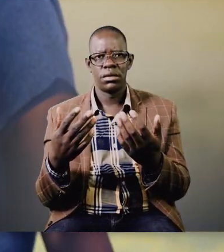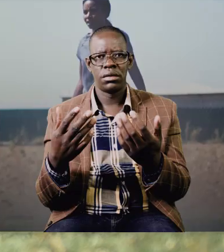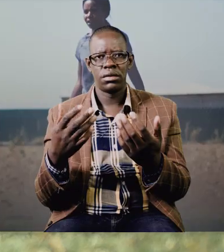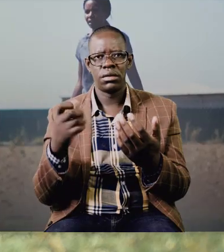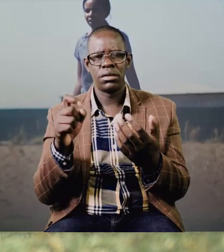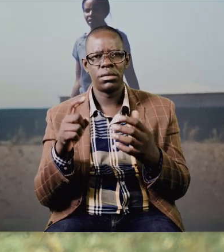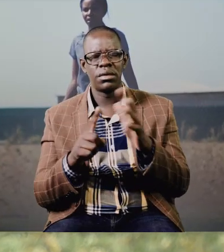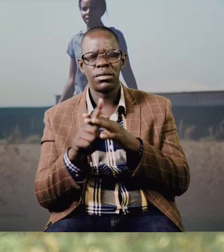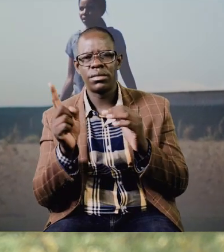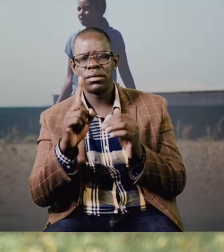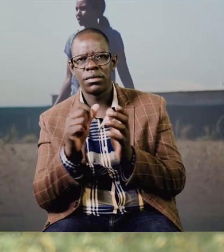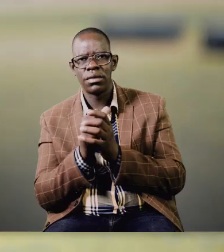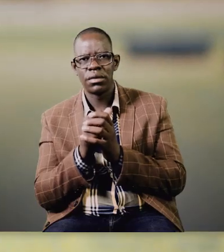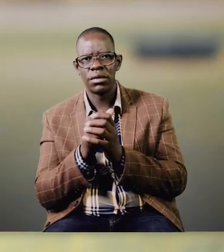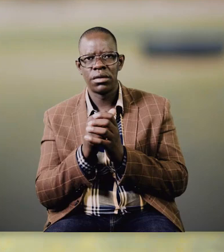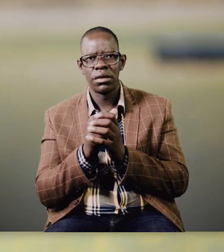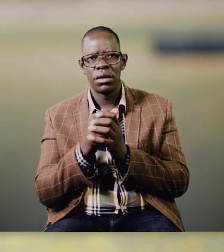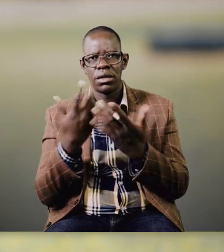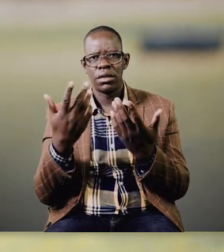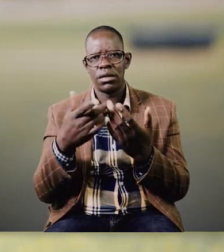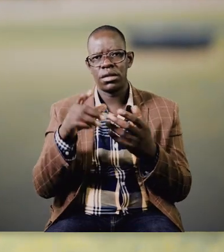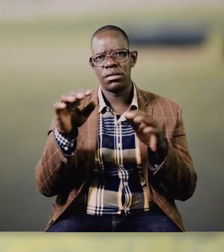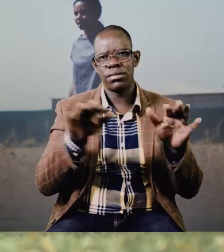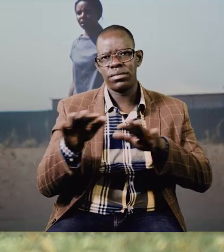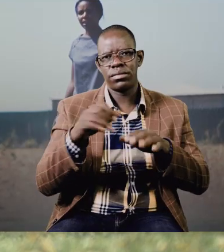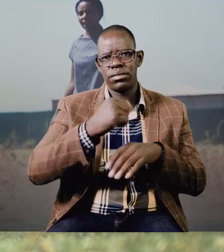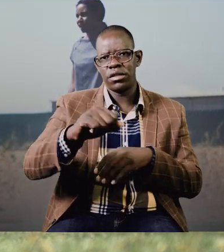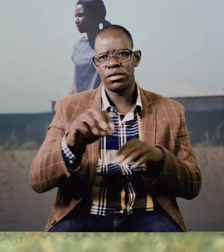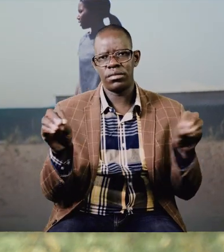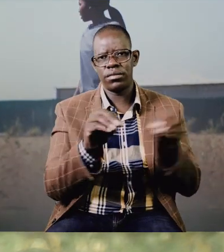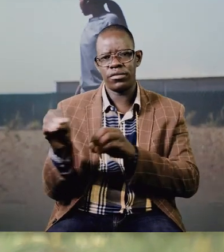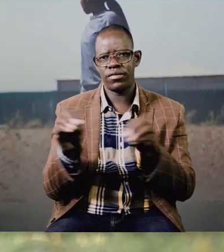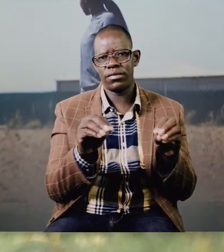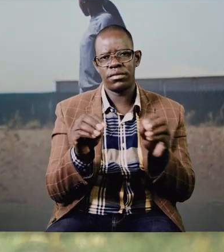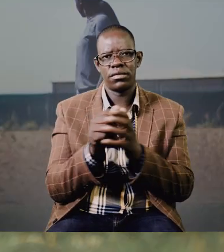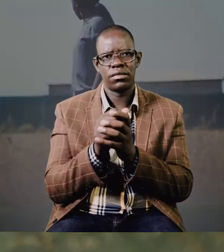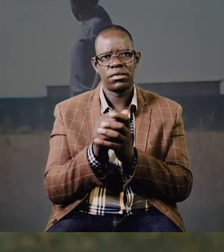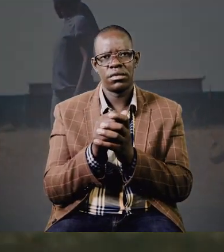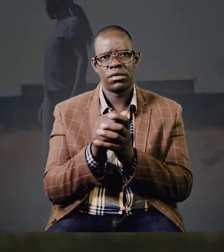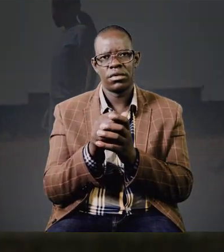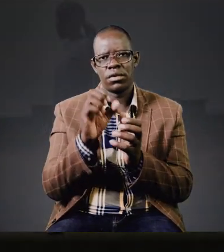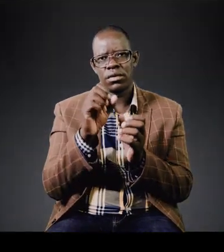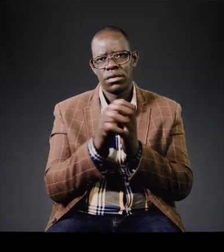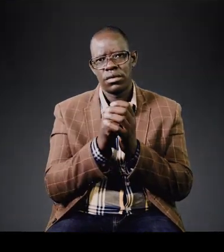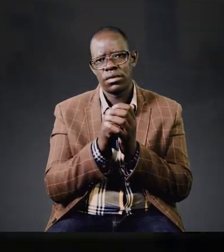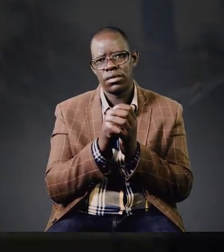What was that? I think it was an earthquake. Are you okay? Yeah. Yeah.